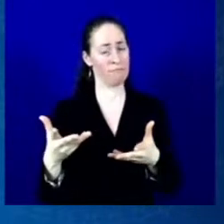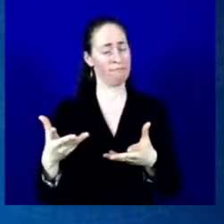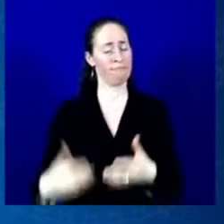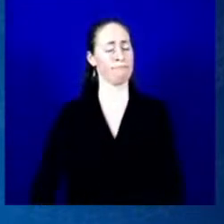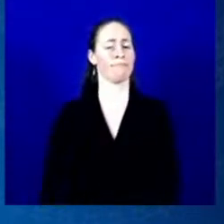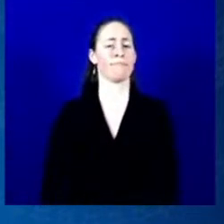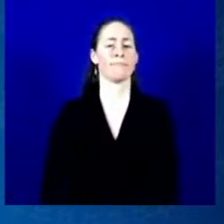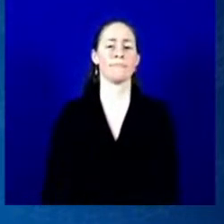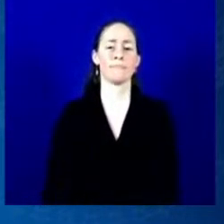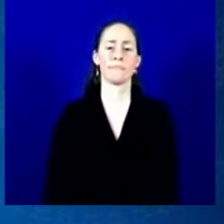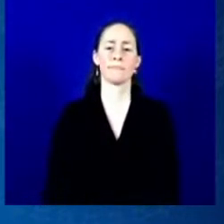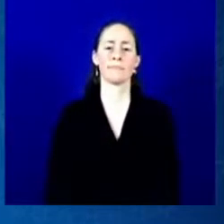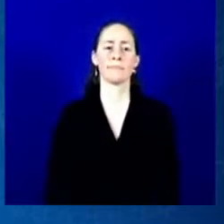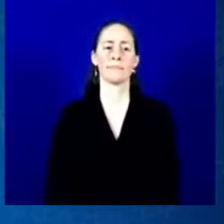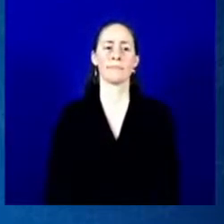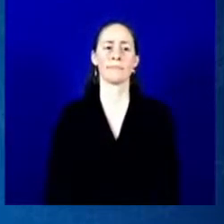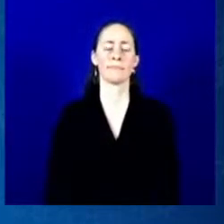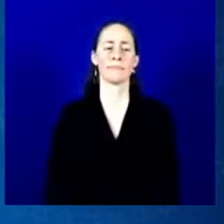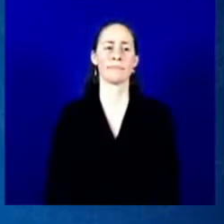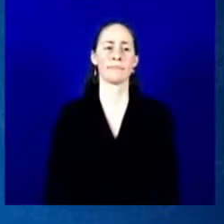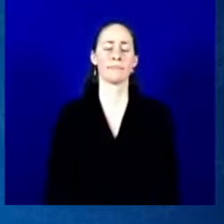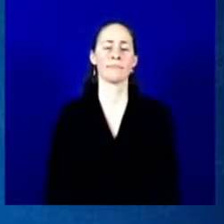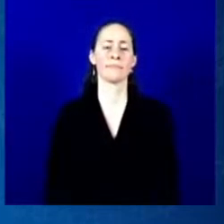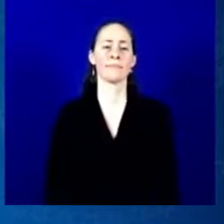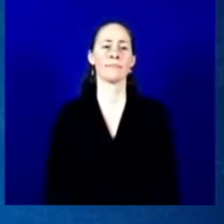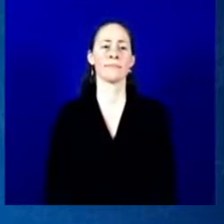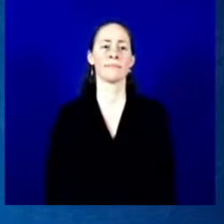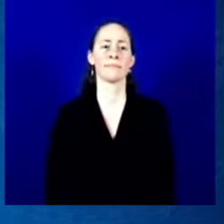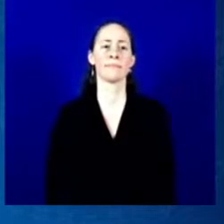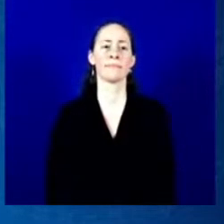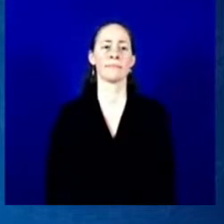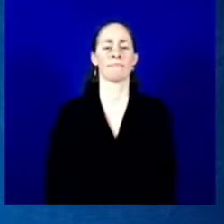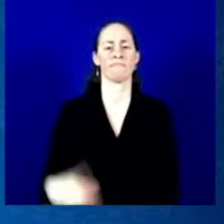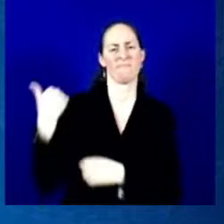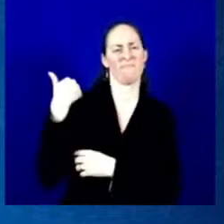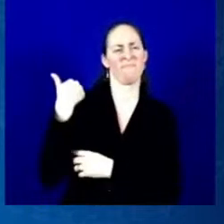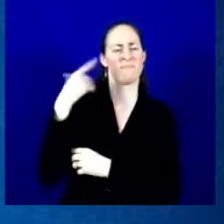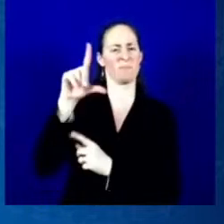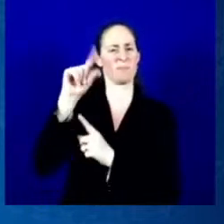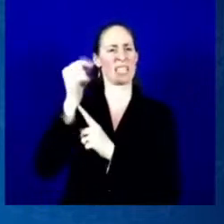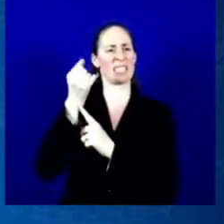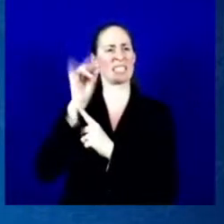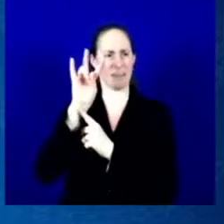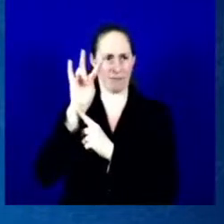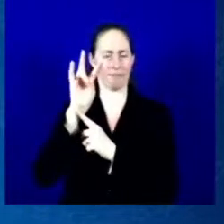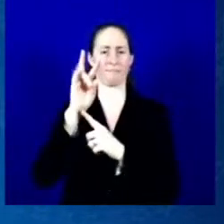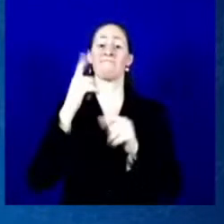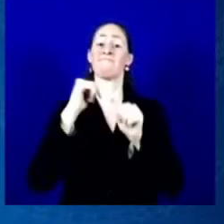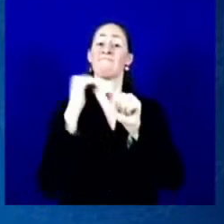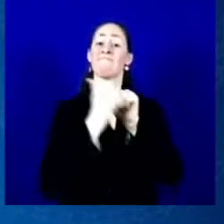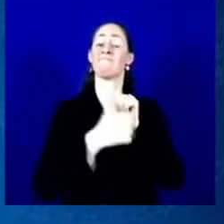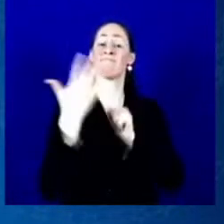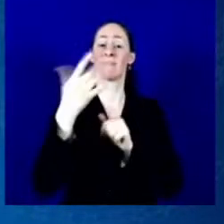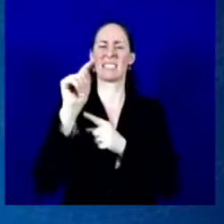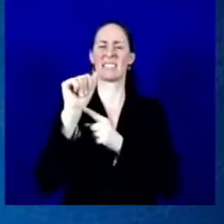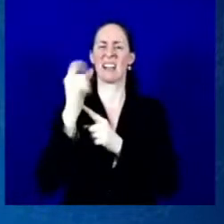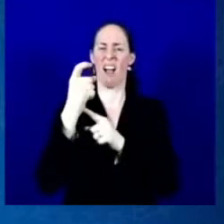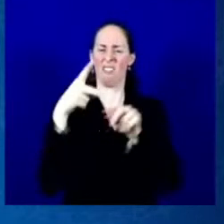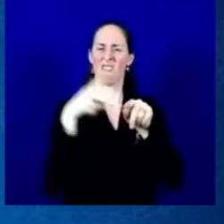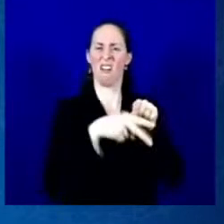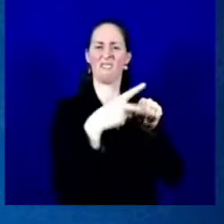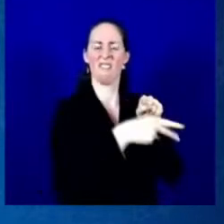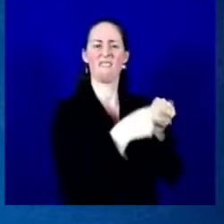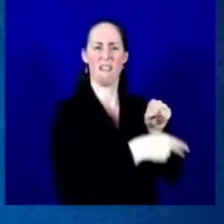Look, the big tax cut of 2017. Remember, it was supposed to pay for itself. That was how it was sold.